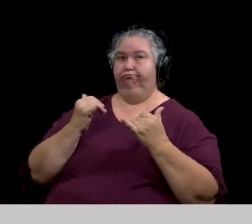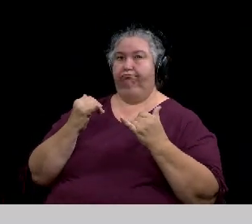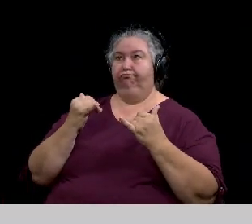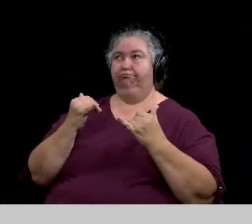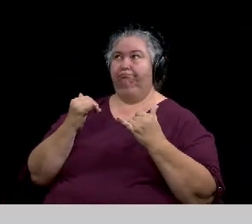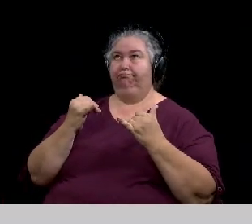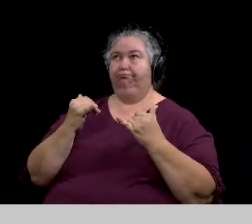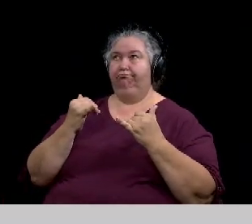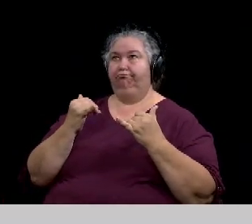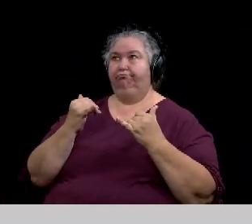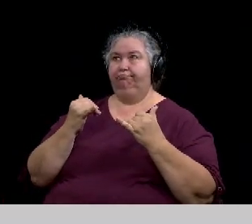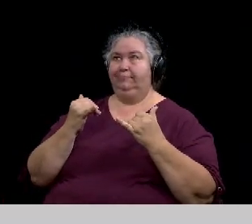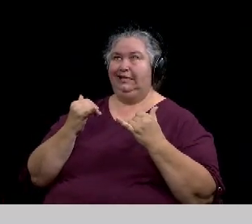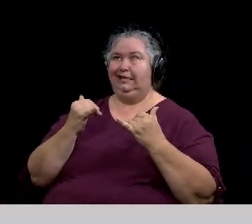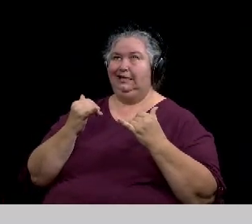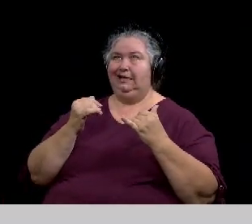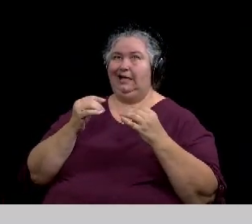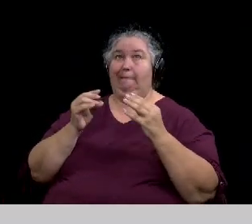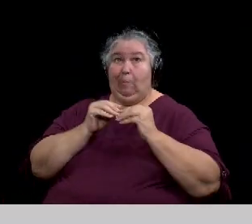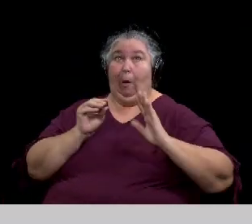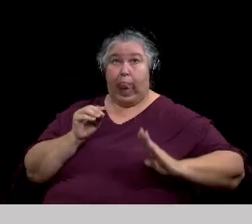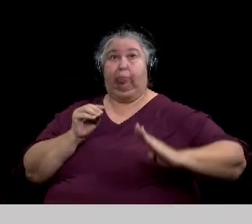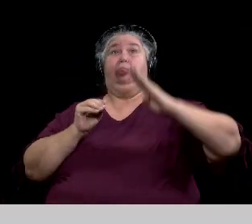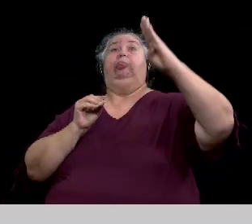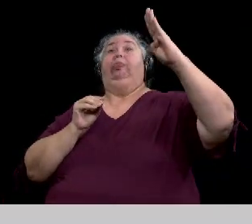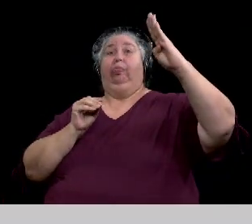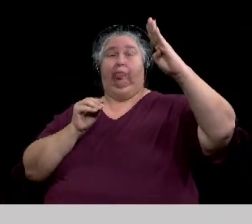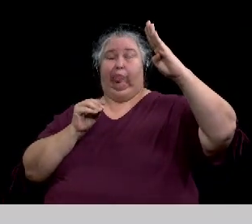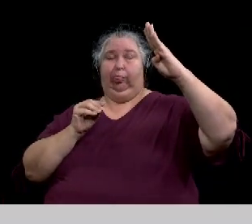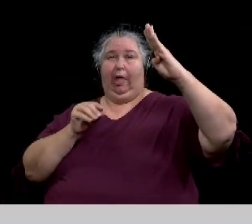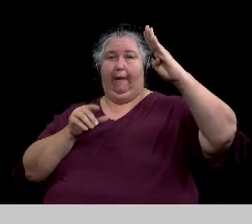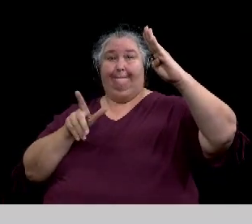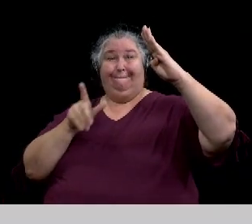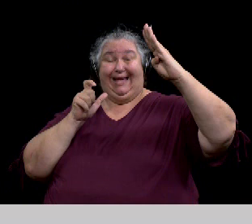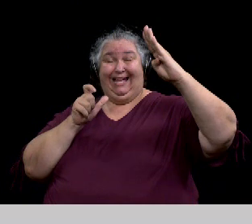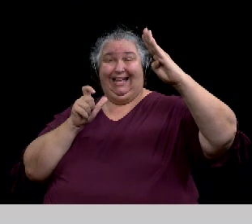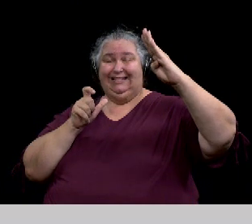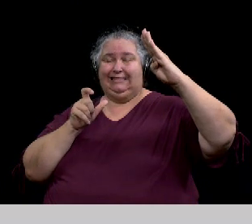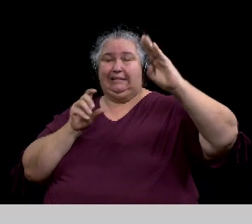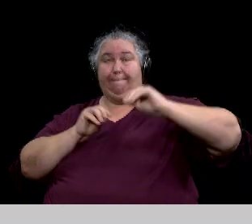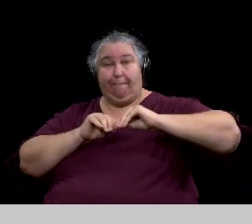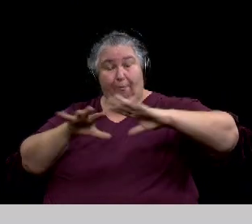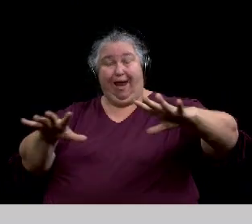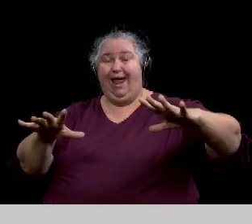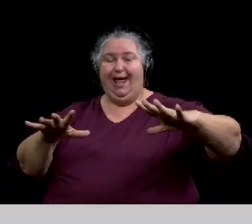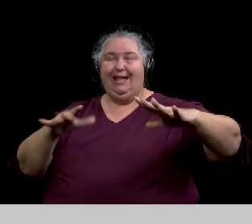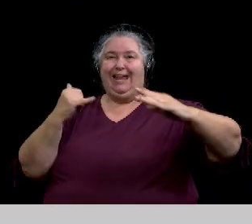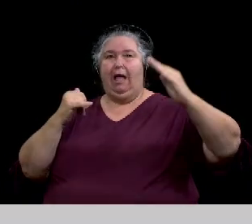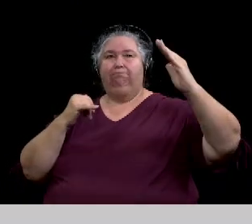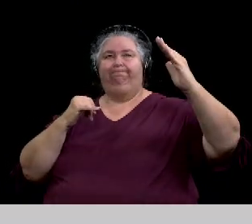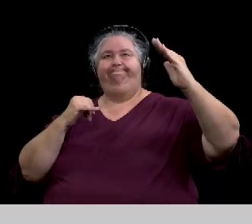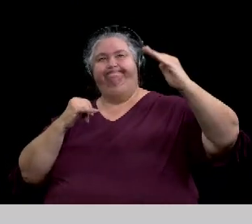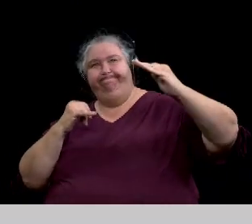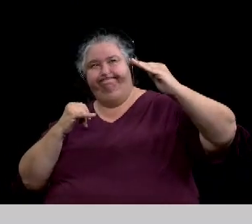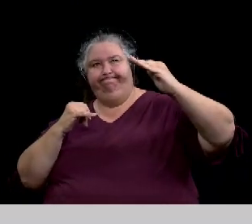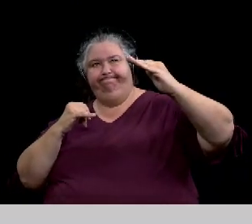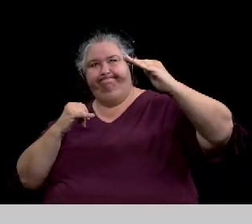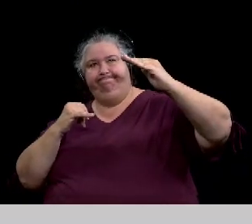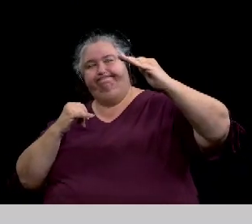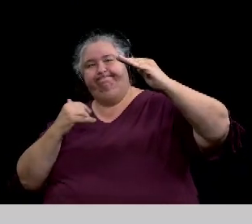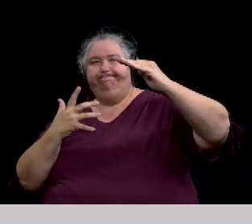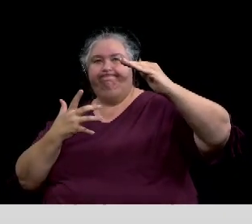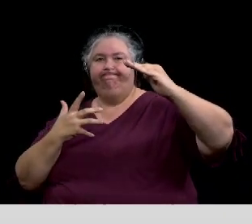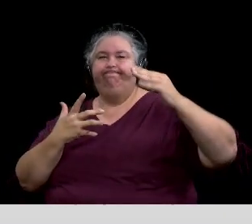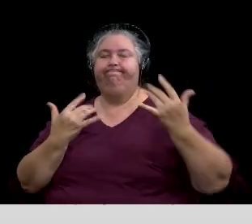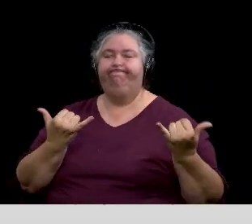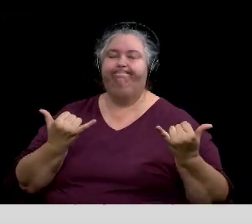it from that exponential spread in August and September. And some of